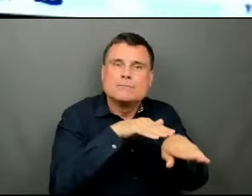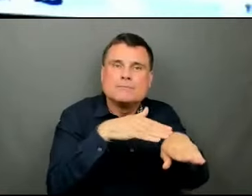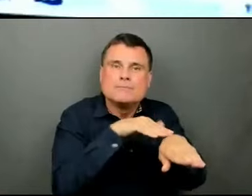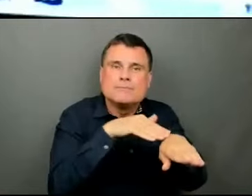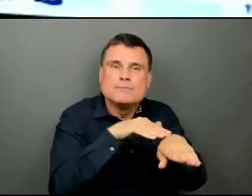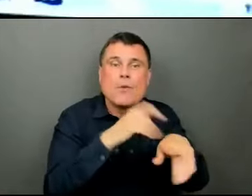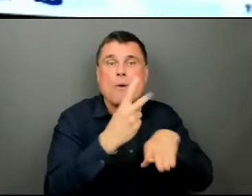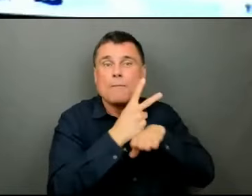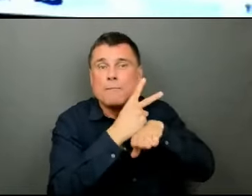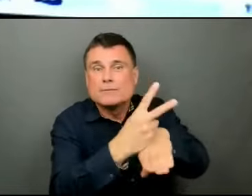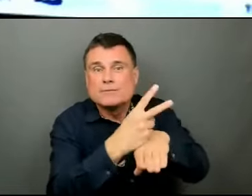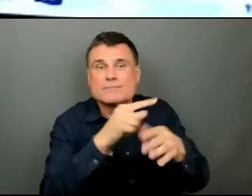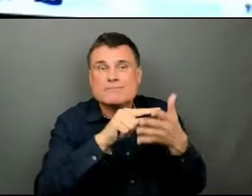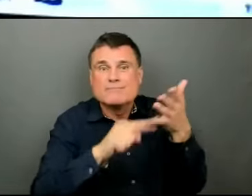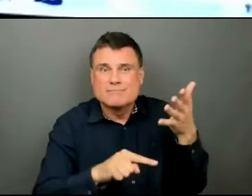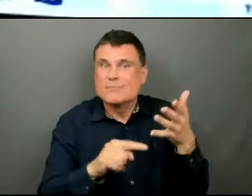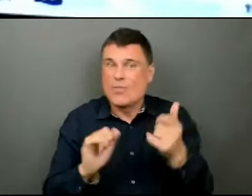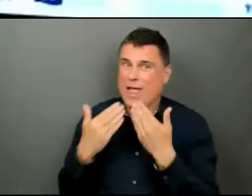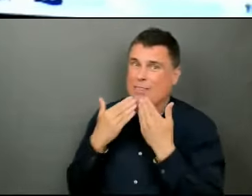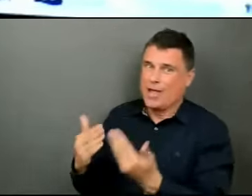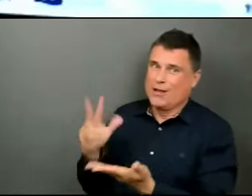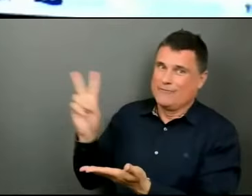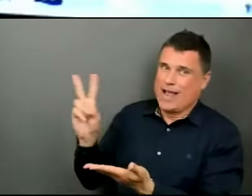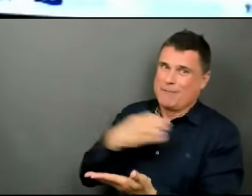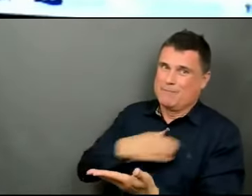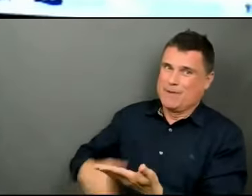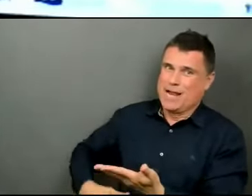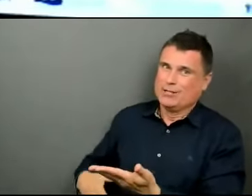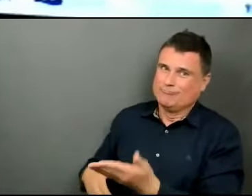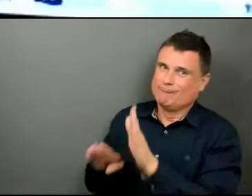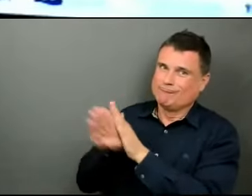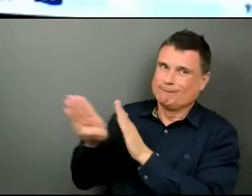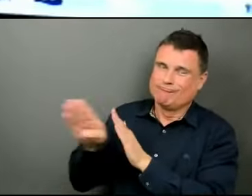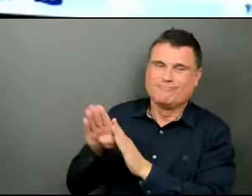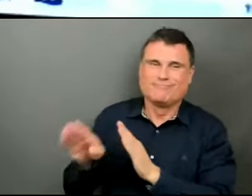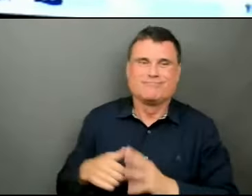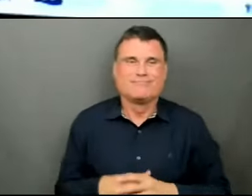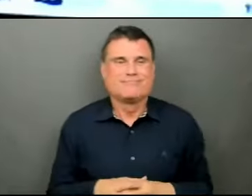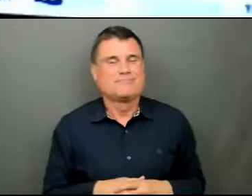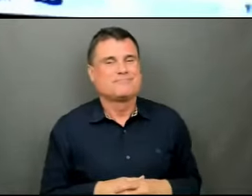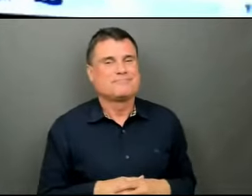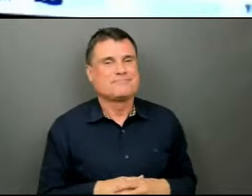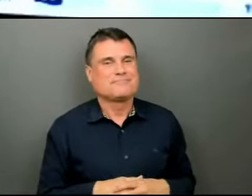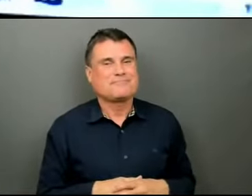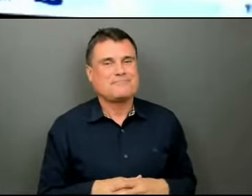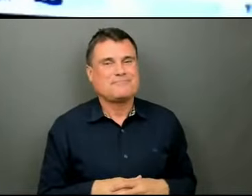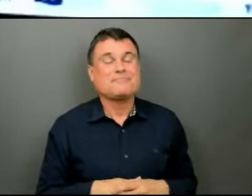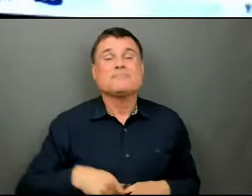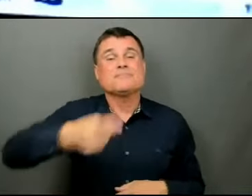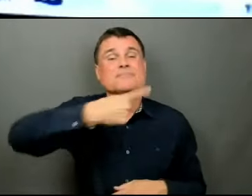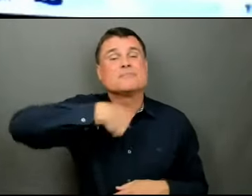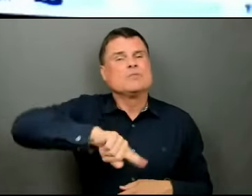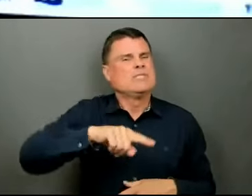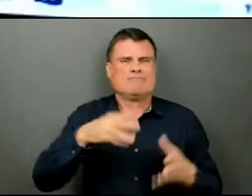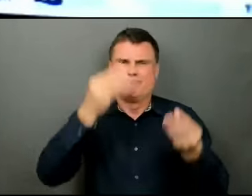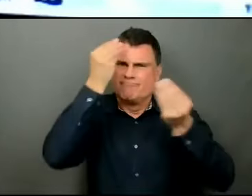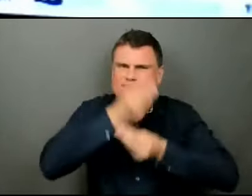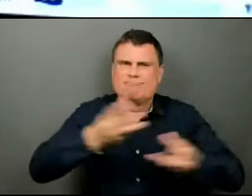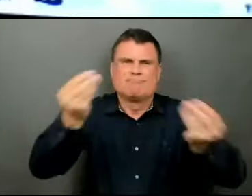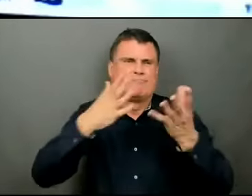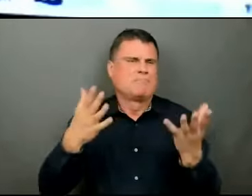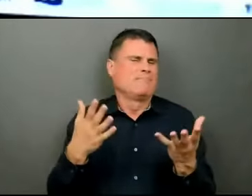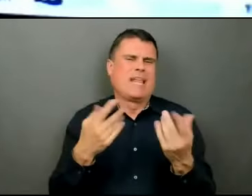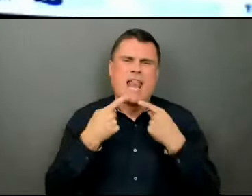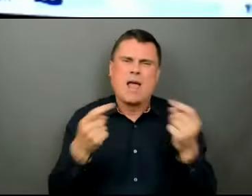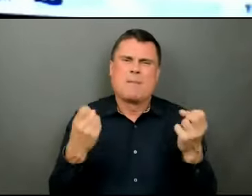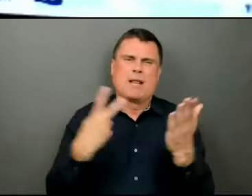invested $4.3 billion in 550 projects through our infrastructure programs, including refurbishments to the